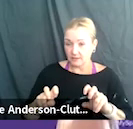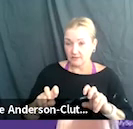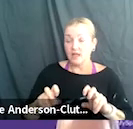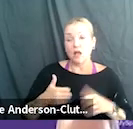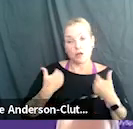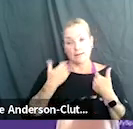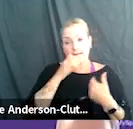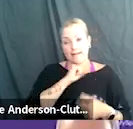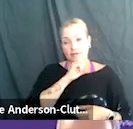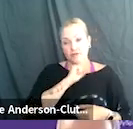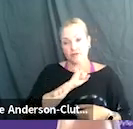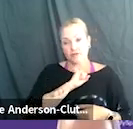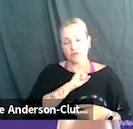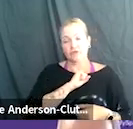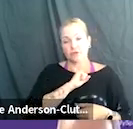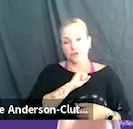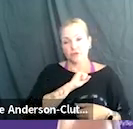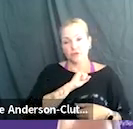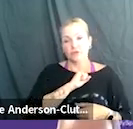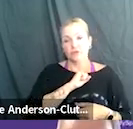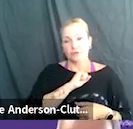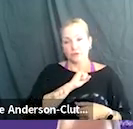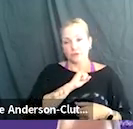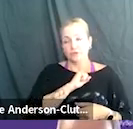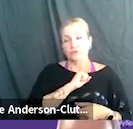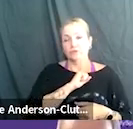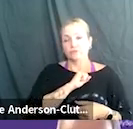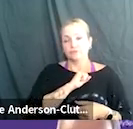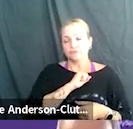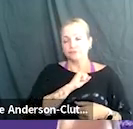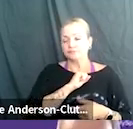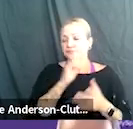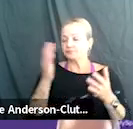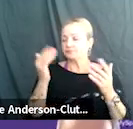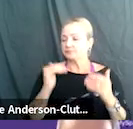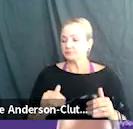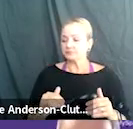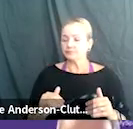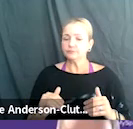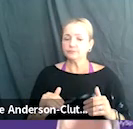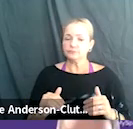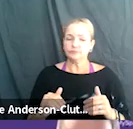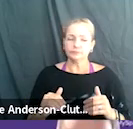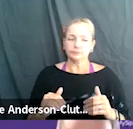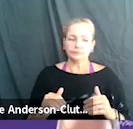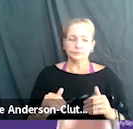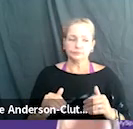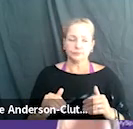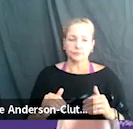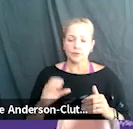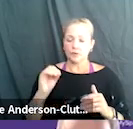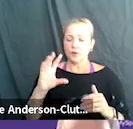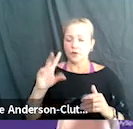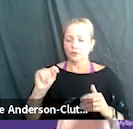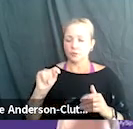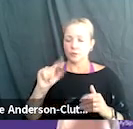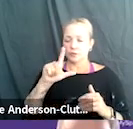have expected. The other thing I wanted to point out was that on October